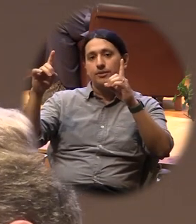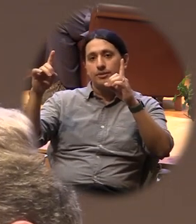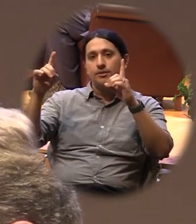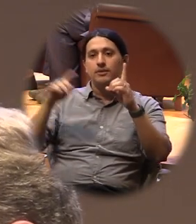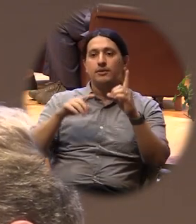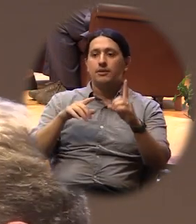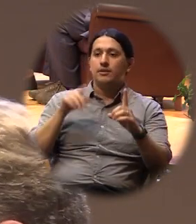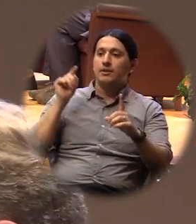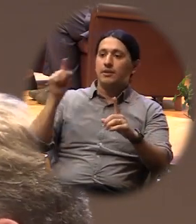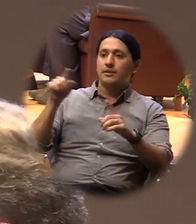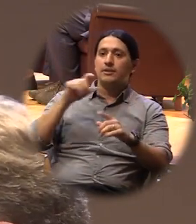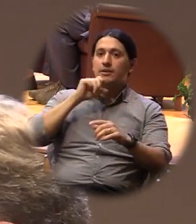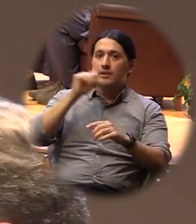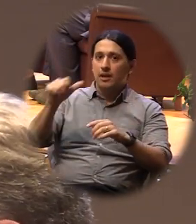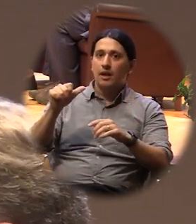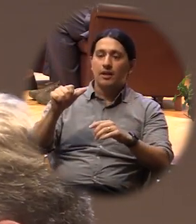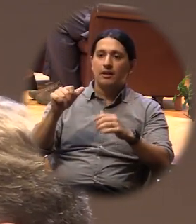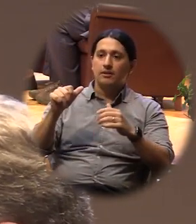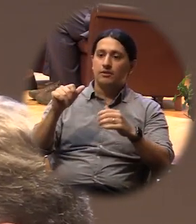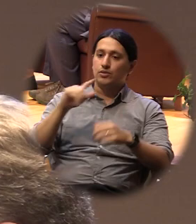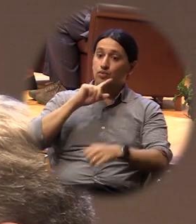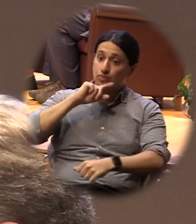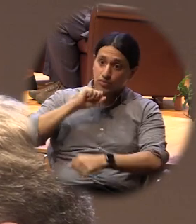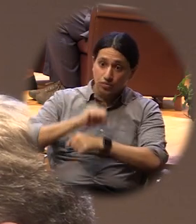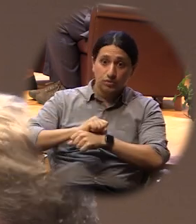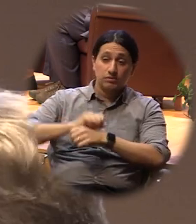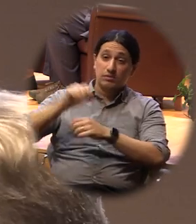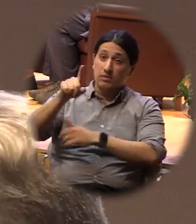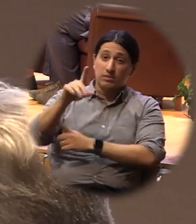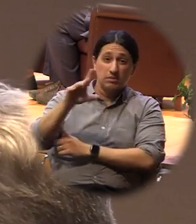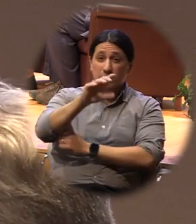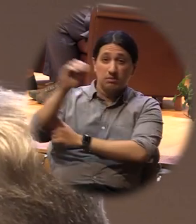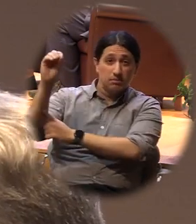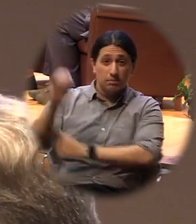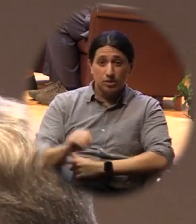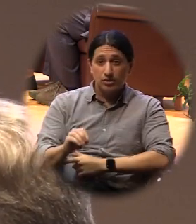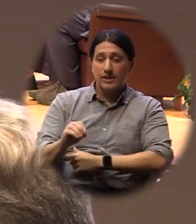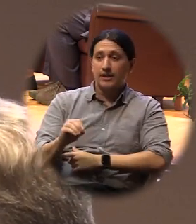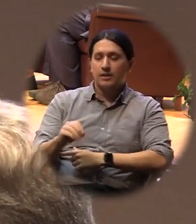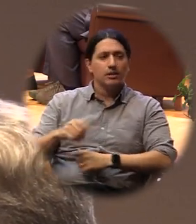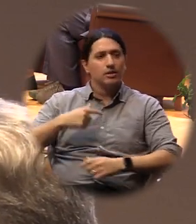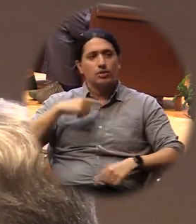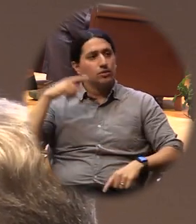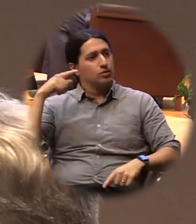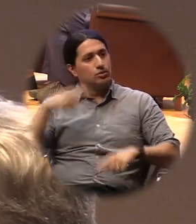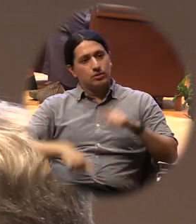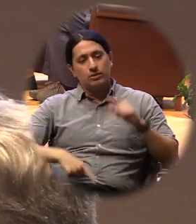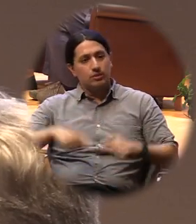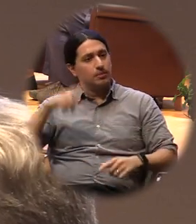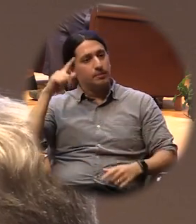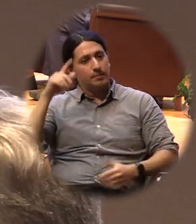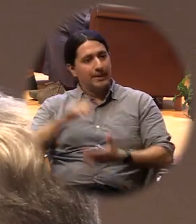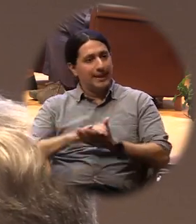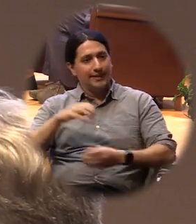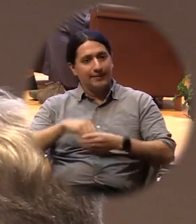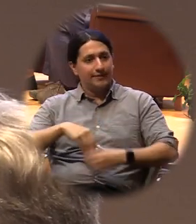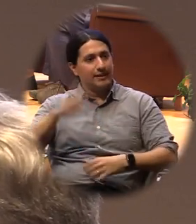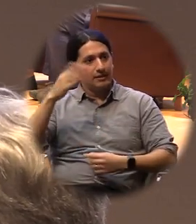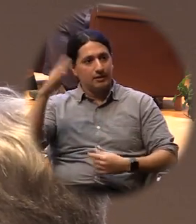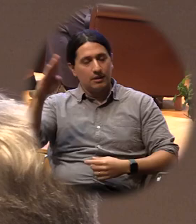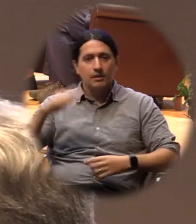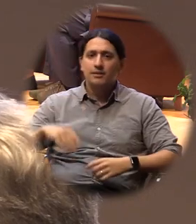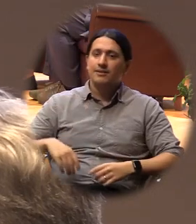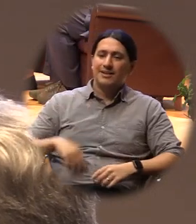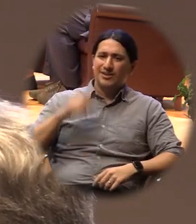totally atheistic. And I don't think it's incompatible, because there are types of theology like process theology